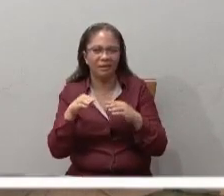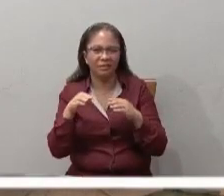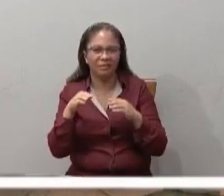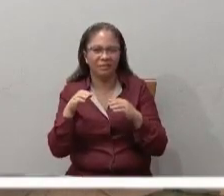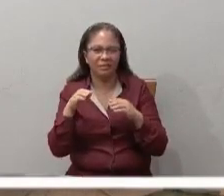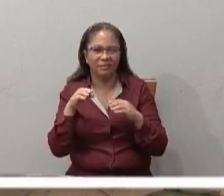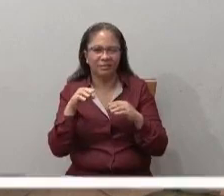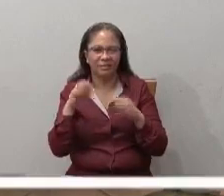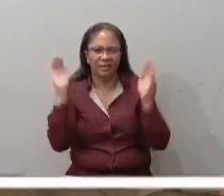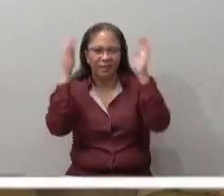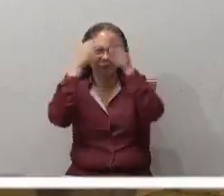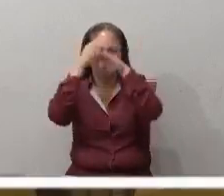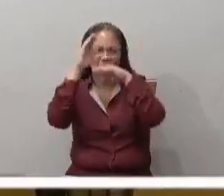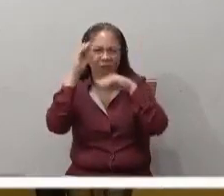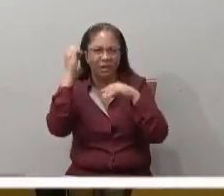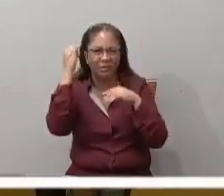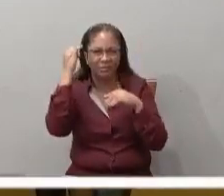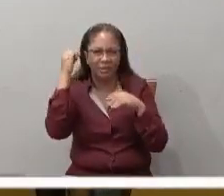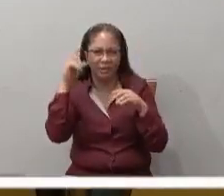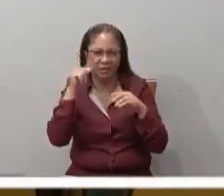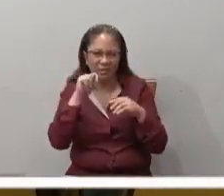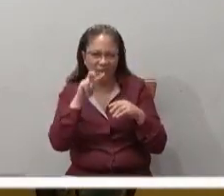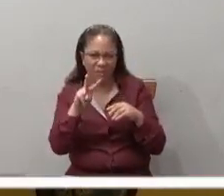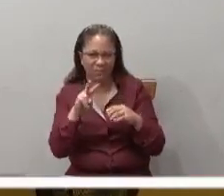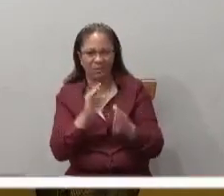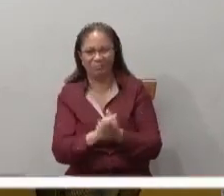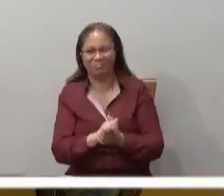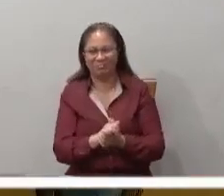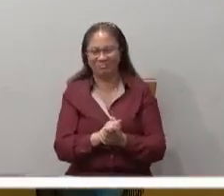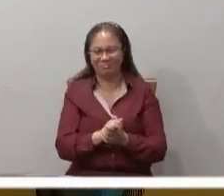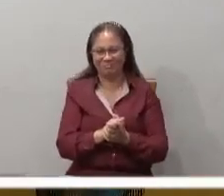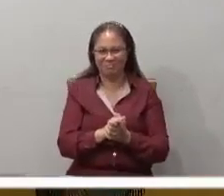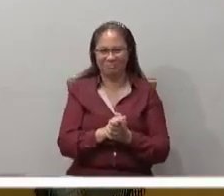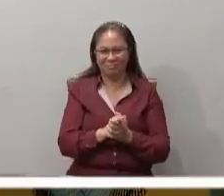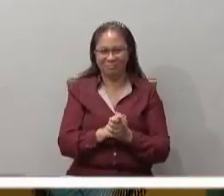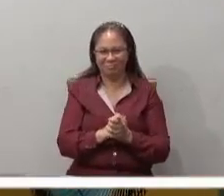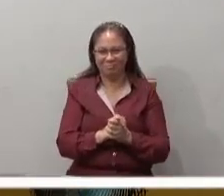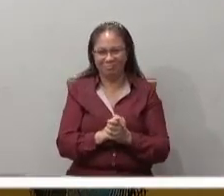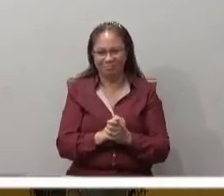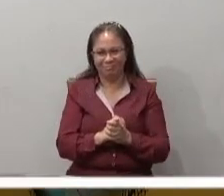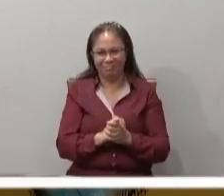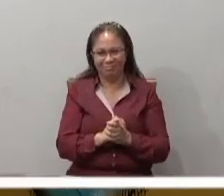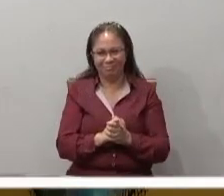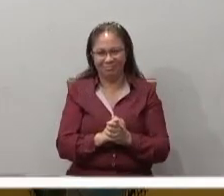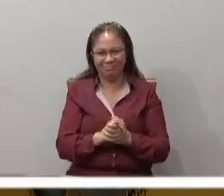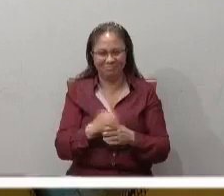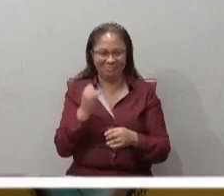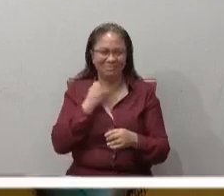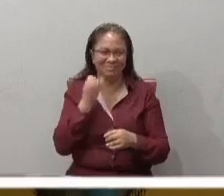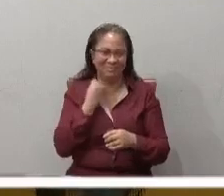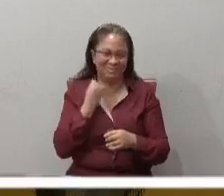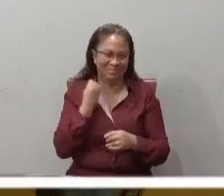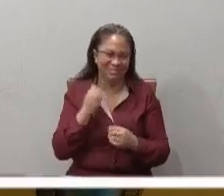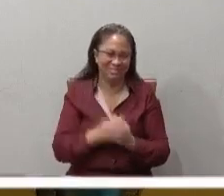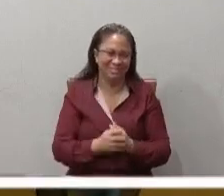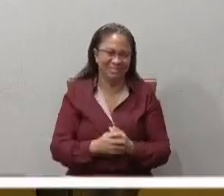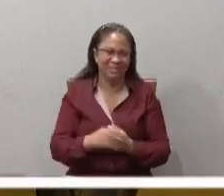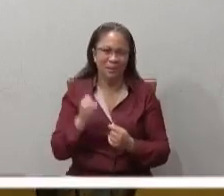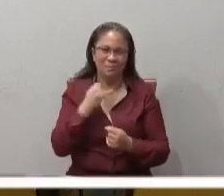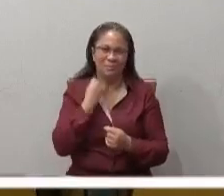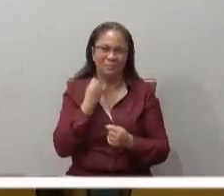taste the food, but you could see how much merriment and joy is going to be. Only kidding. Only kidding.